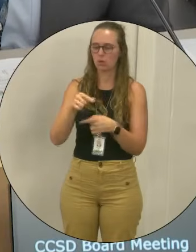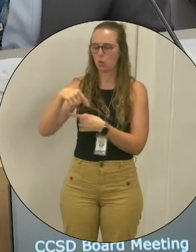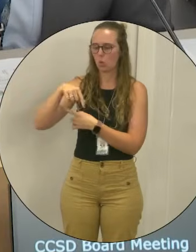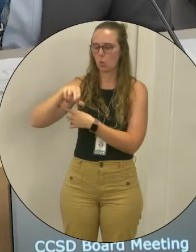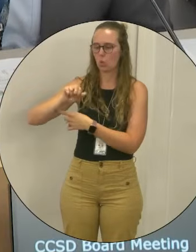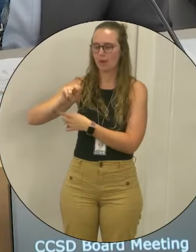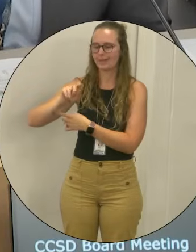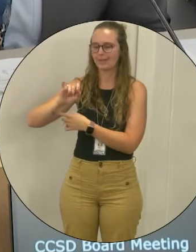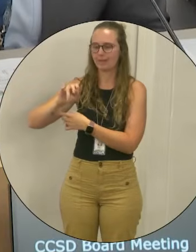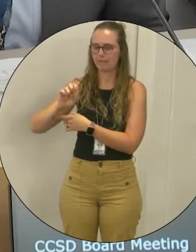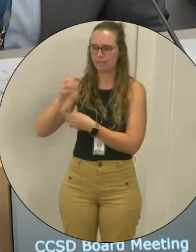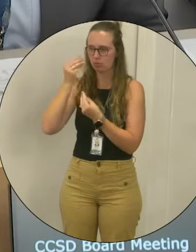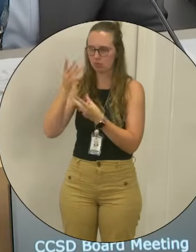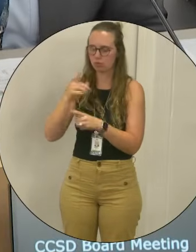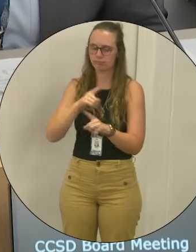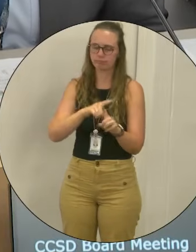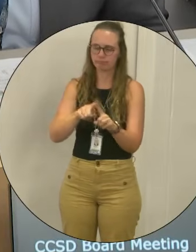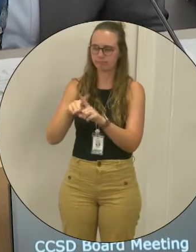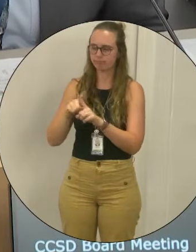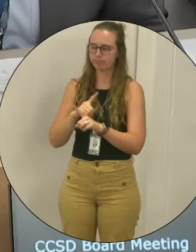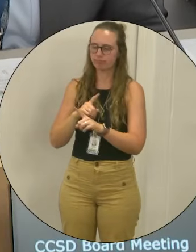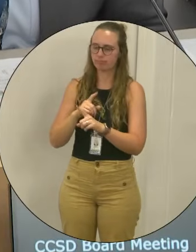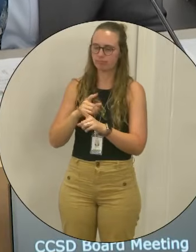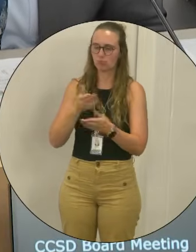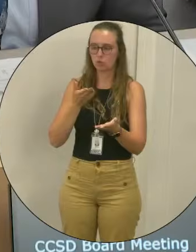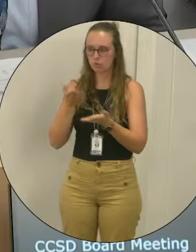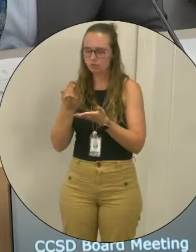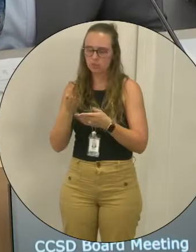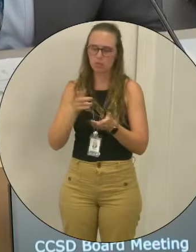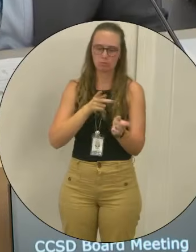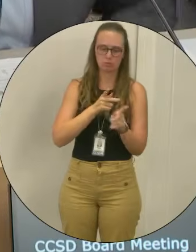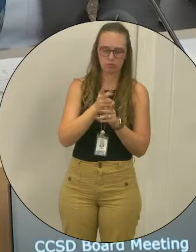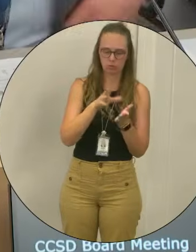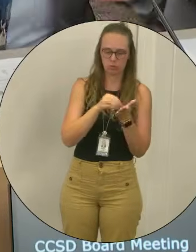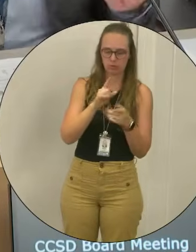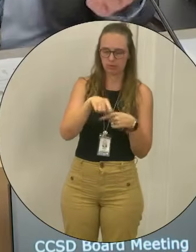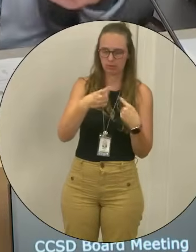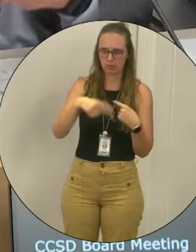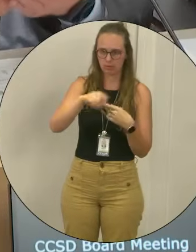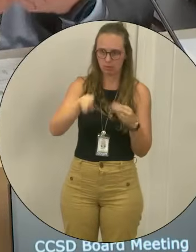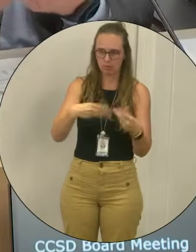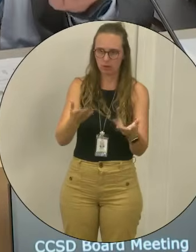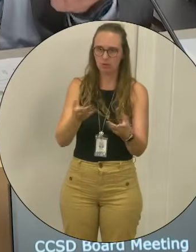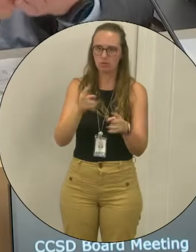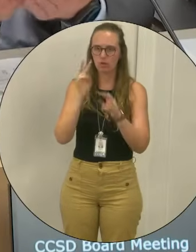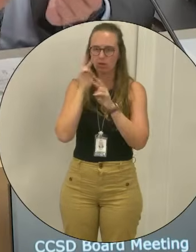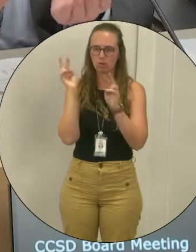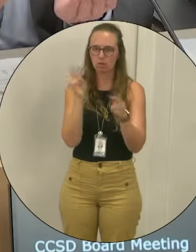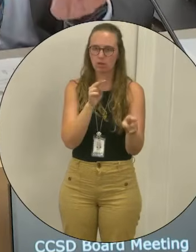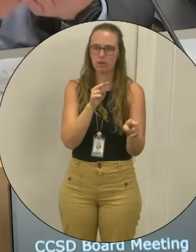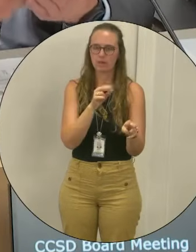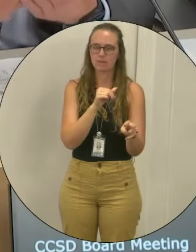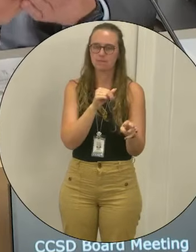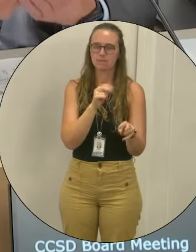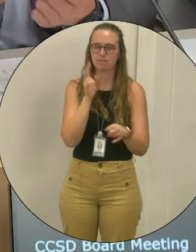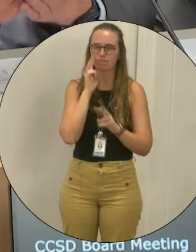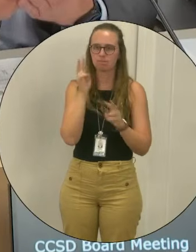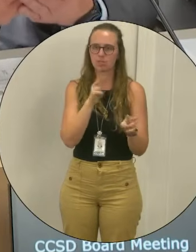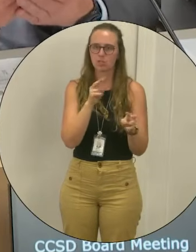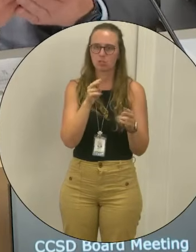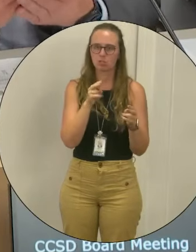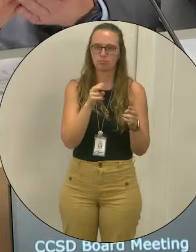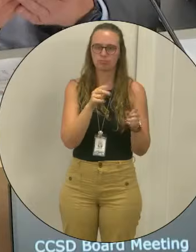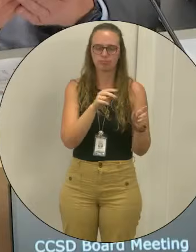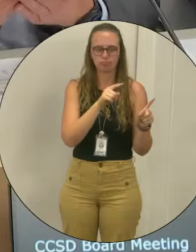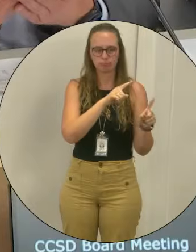that they have from the different services and professional learning that they provide as well. So looking at it across the